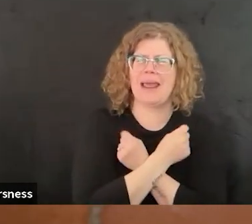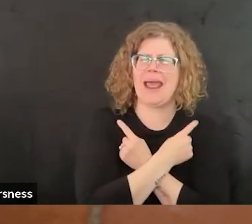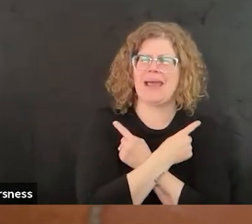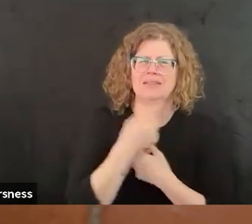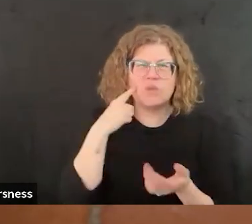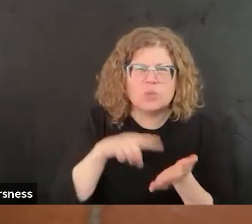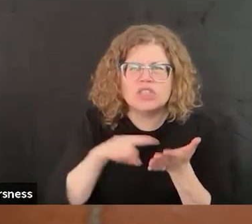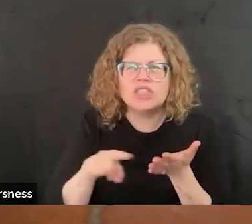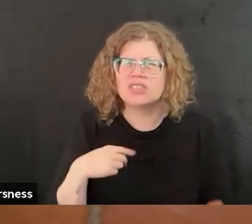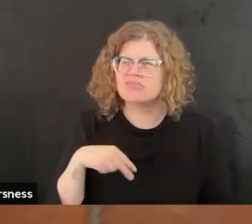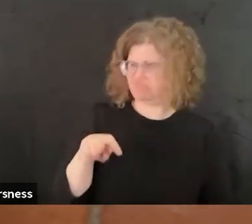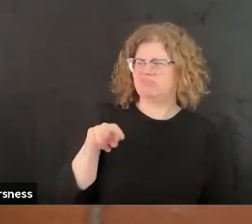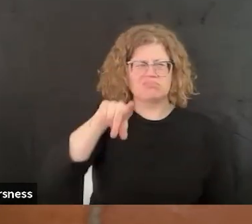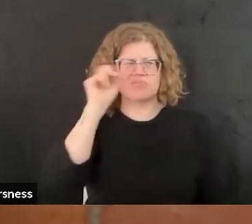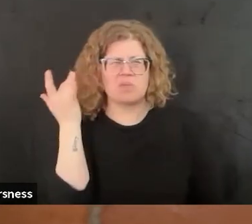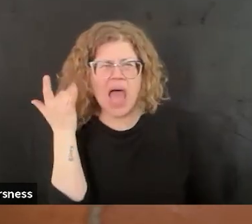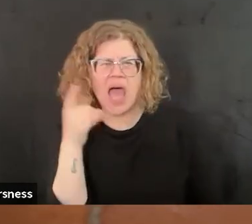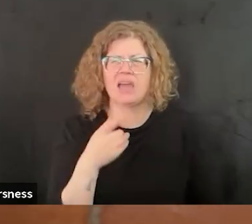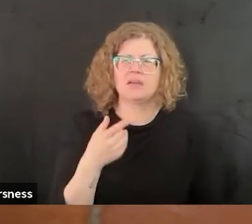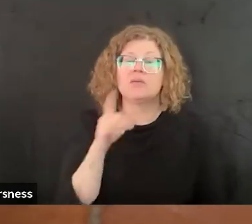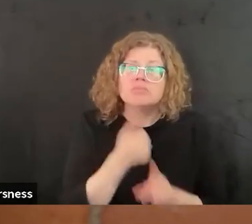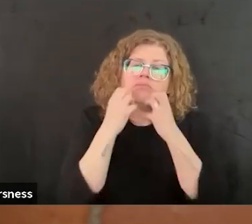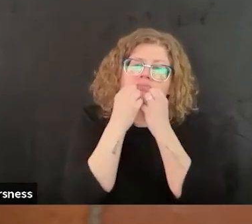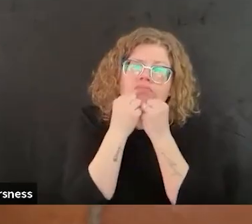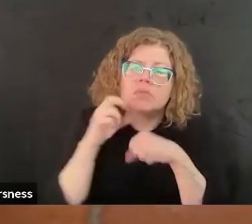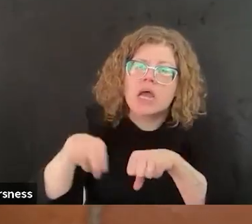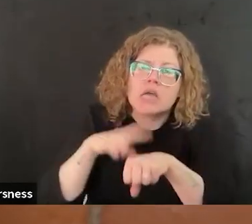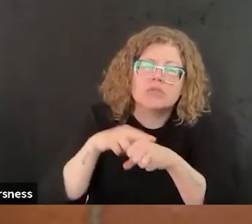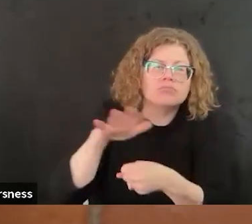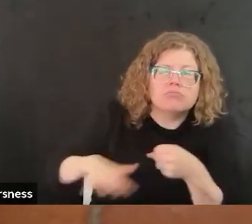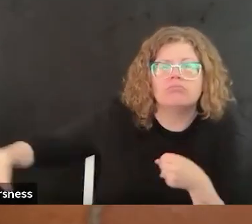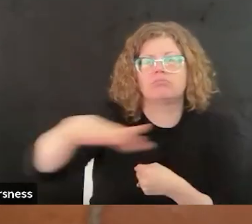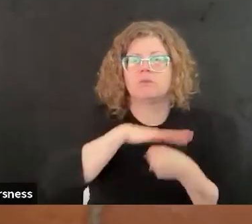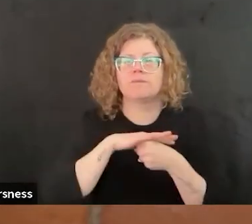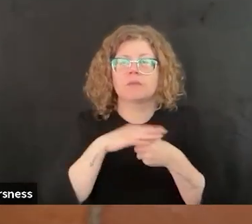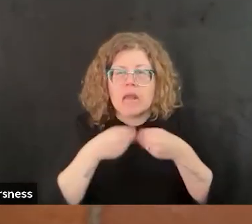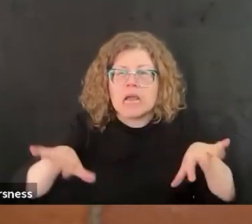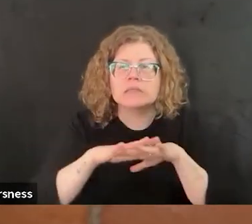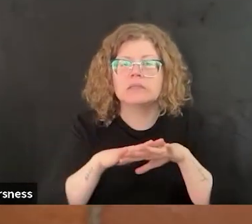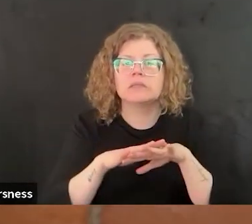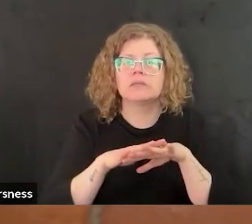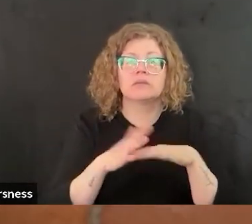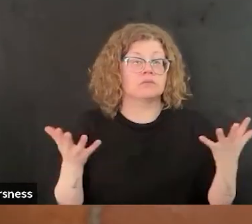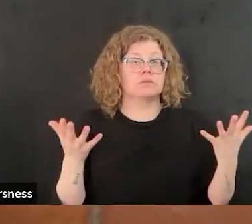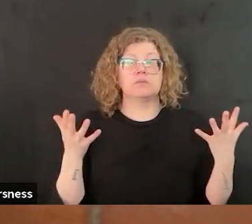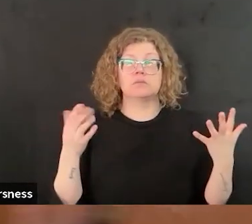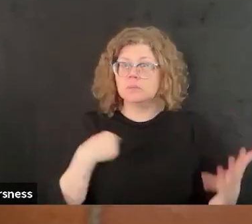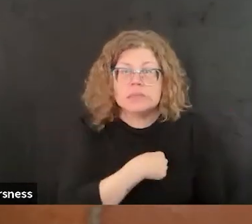that the project wasn't going to affect any of the natural habitats within the area when the artwork was being